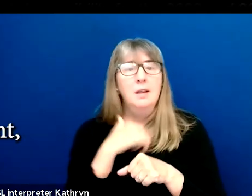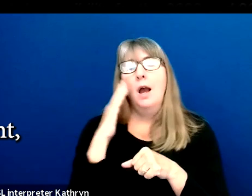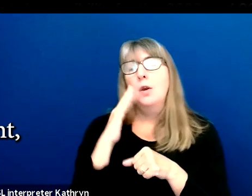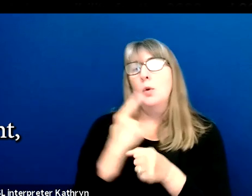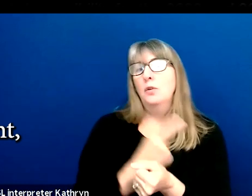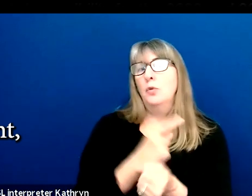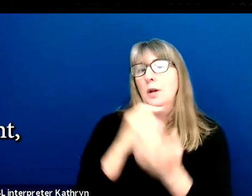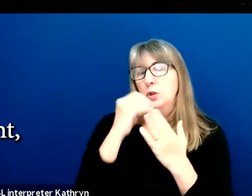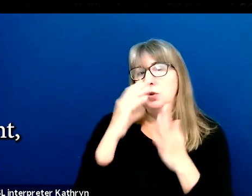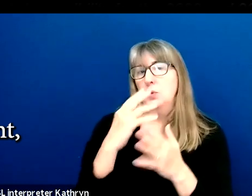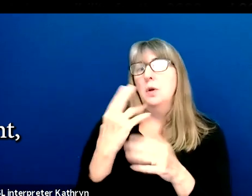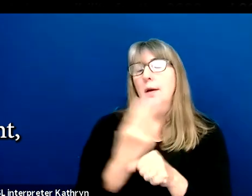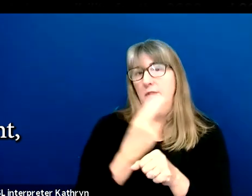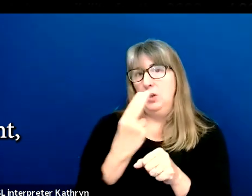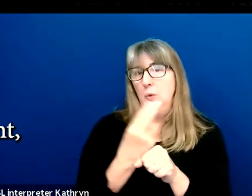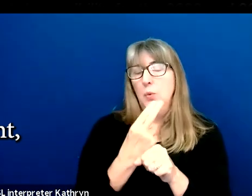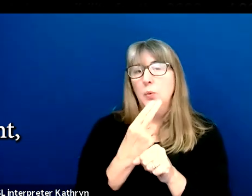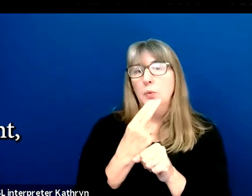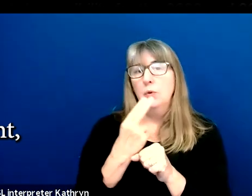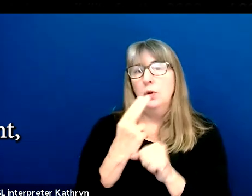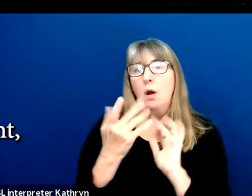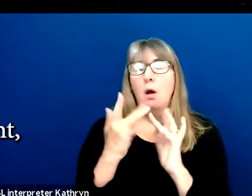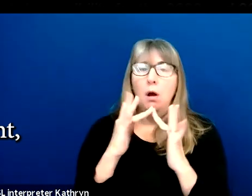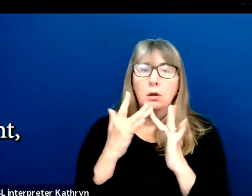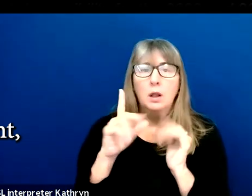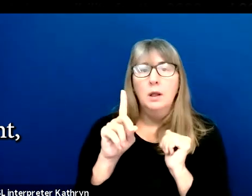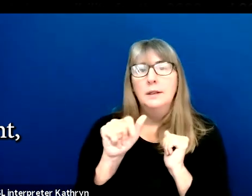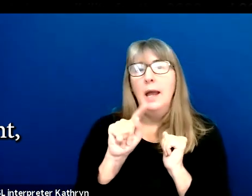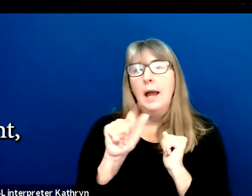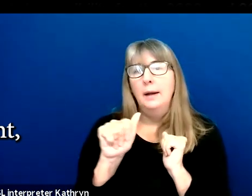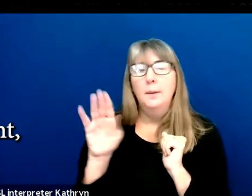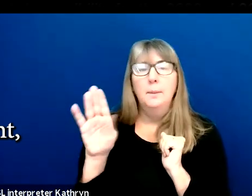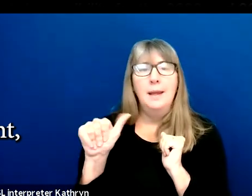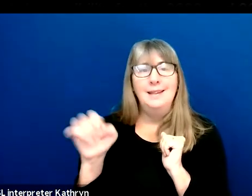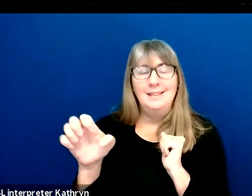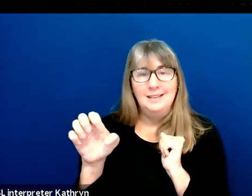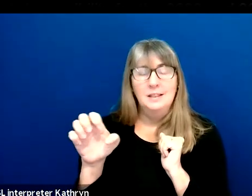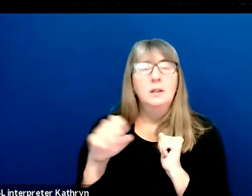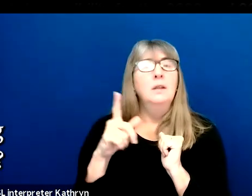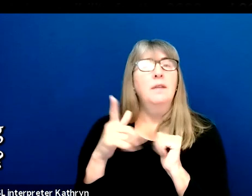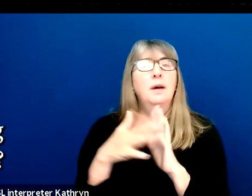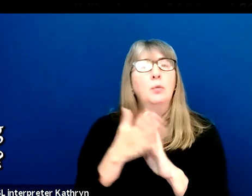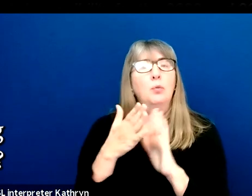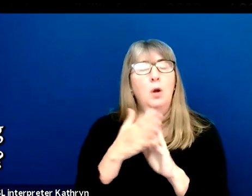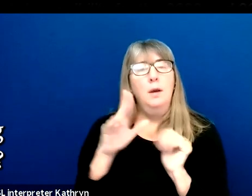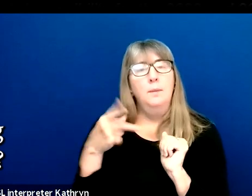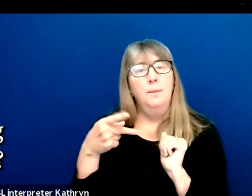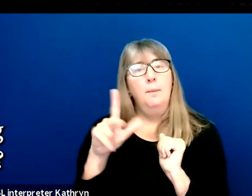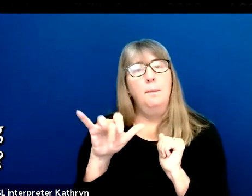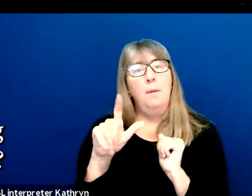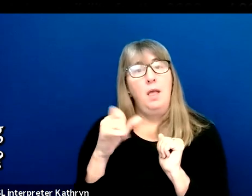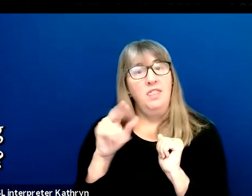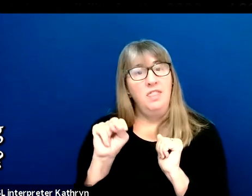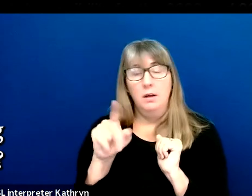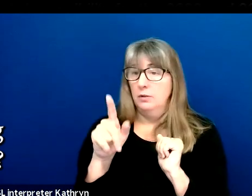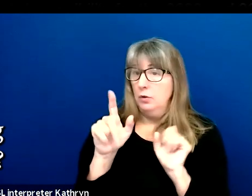student, I've used online databases that run Python? Is this something where you're going to be able